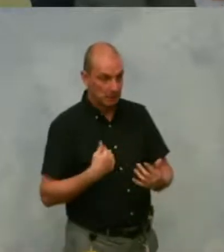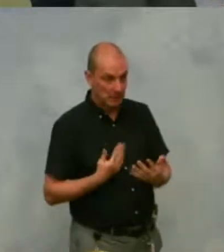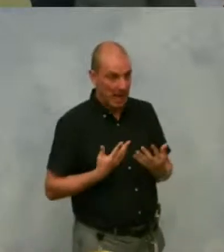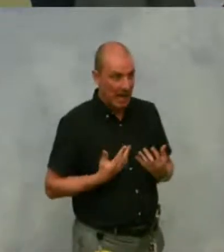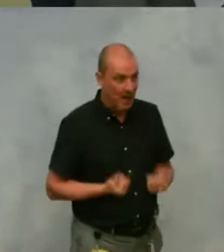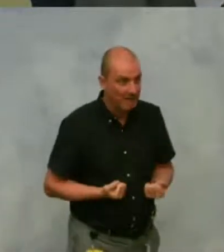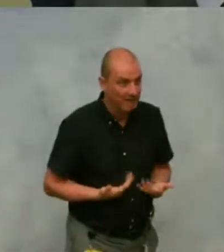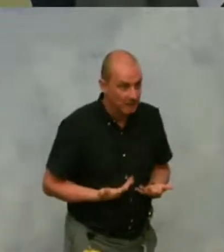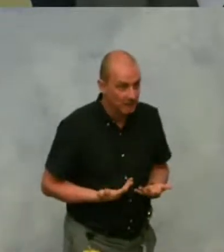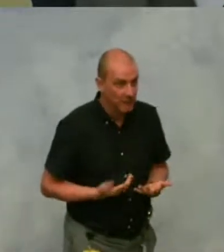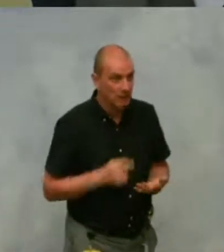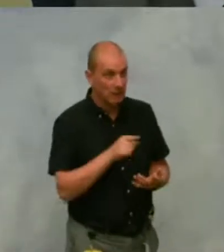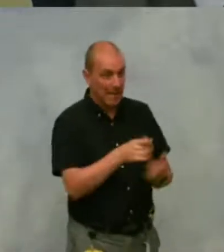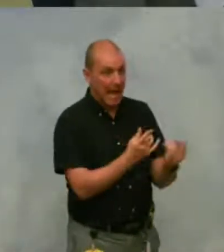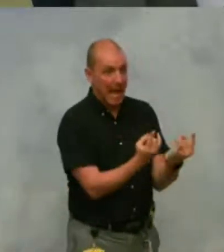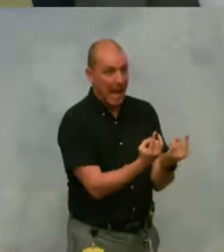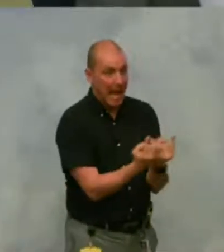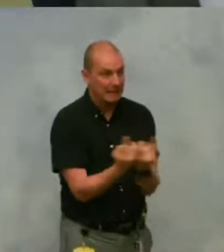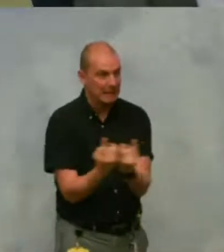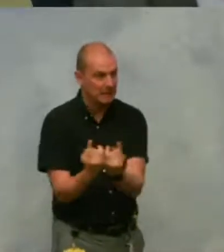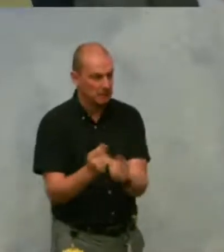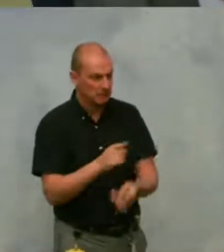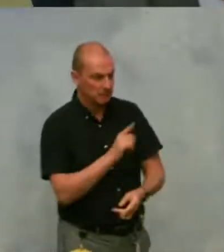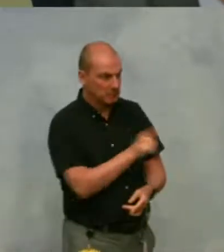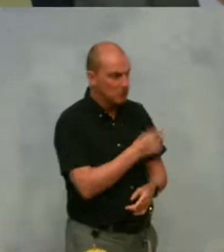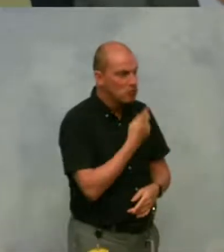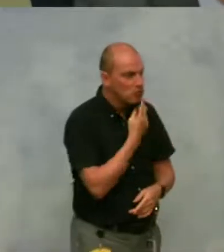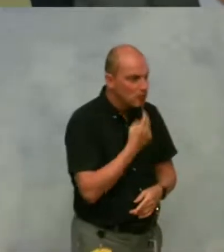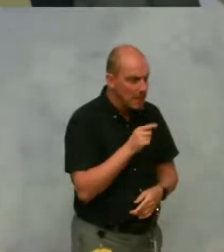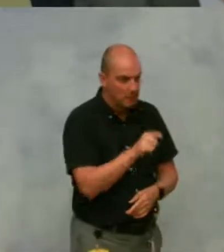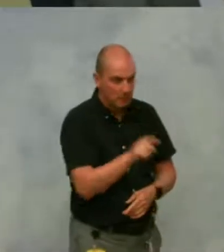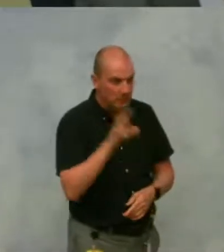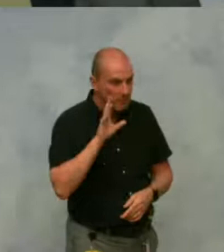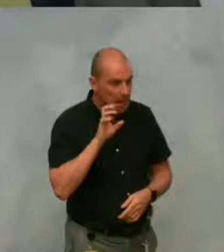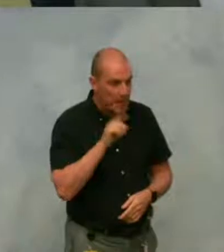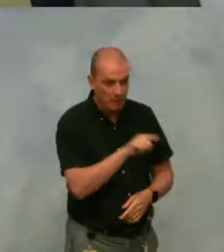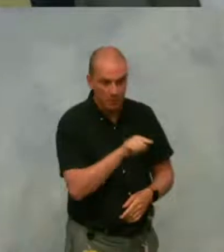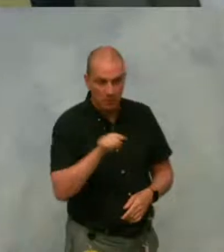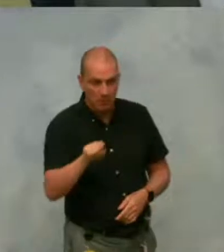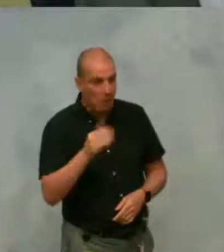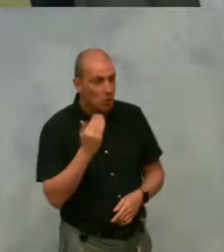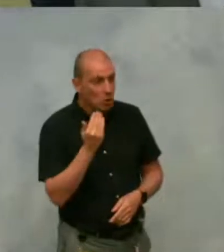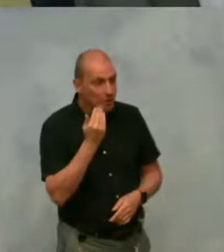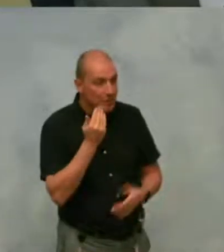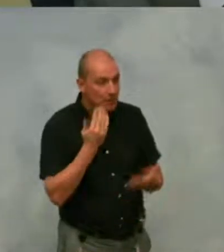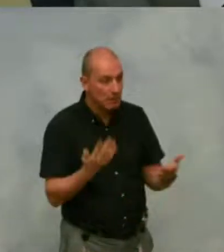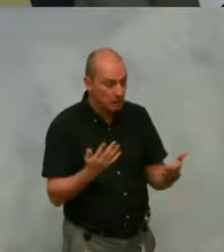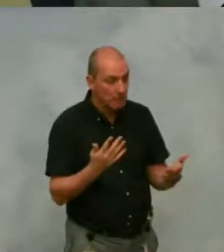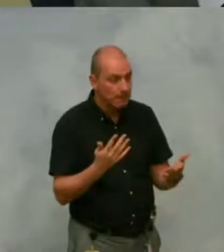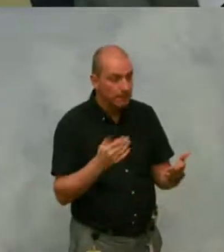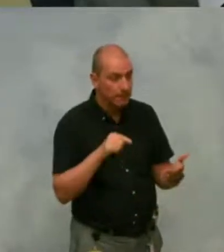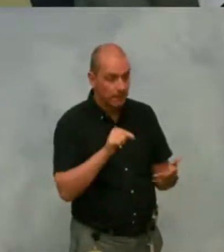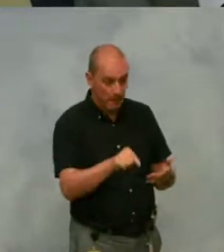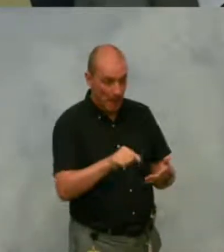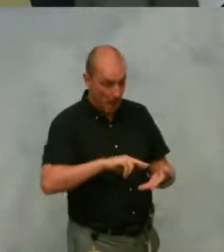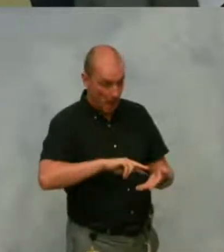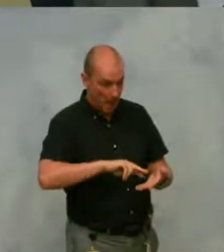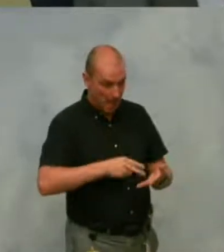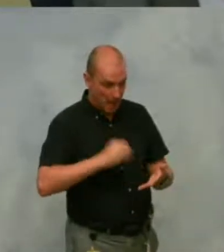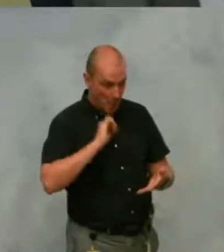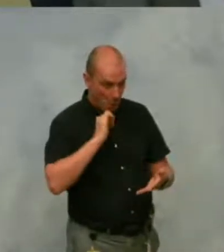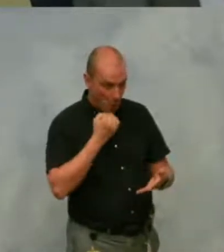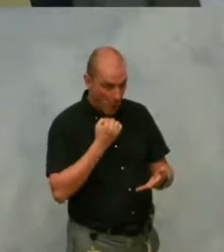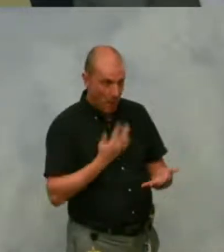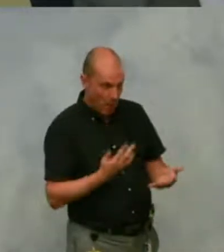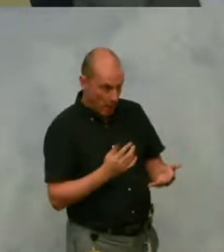the asset condition. Is it red, amber, green? And then there's an action plan that goes through what are our main items that we